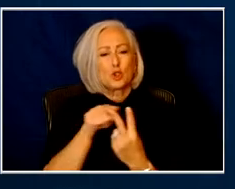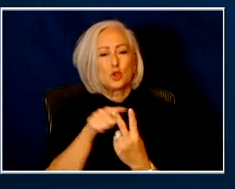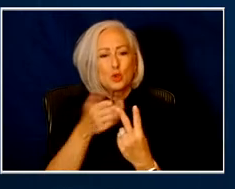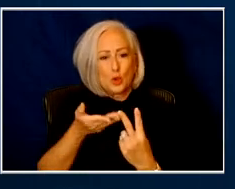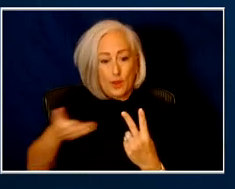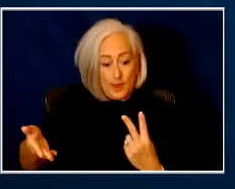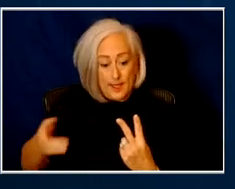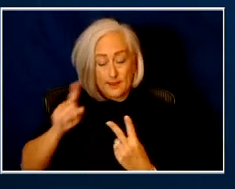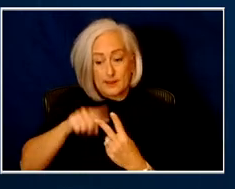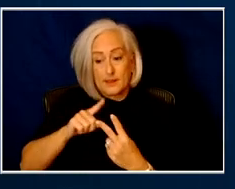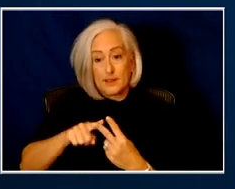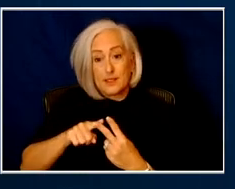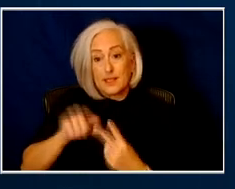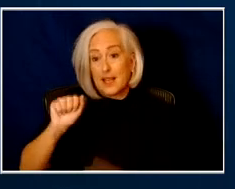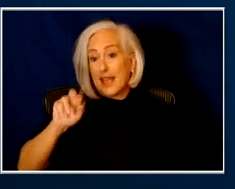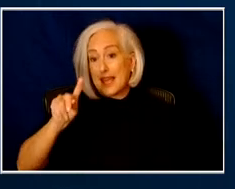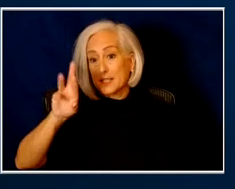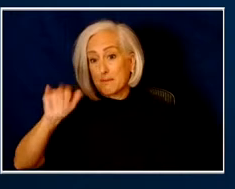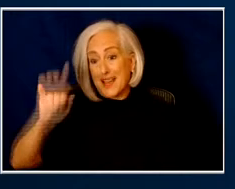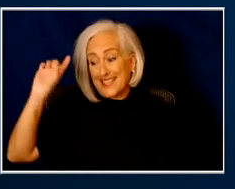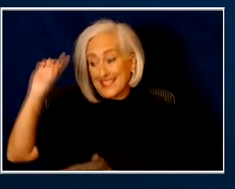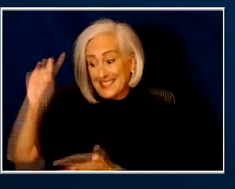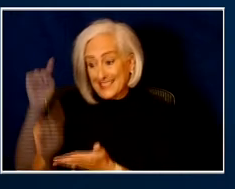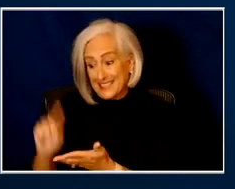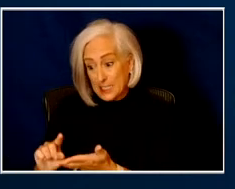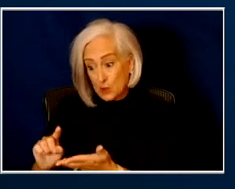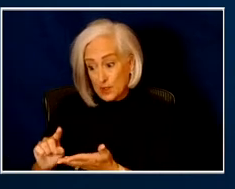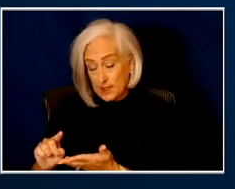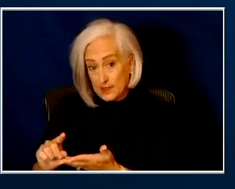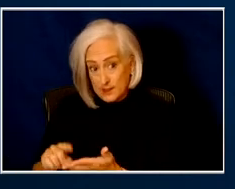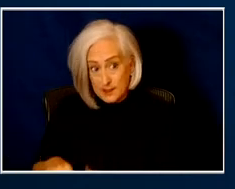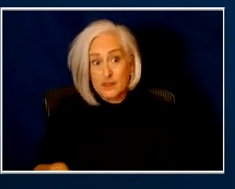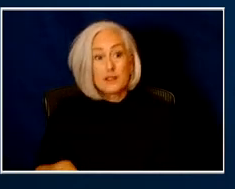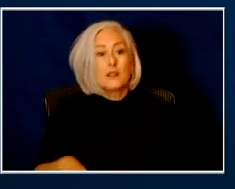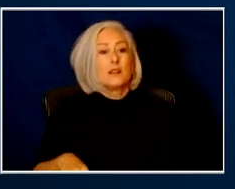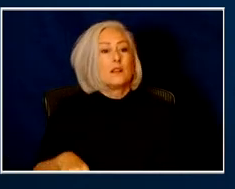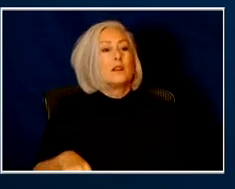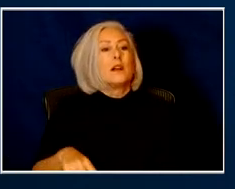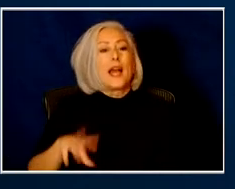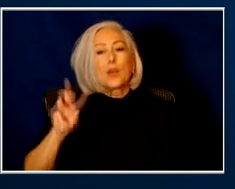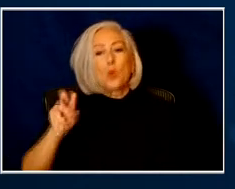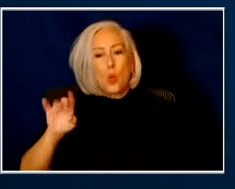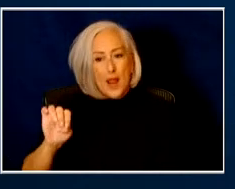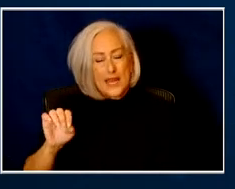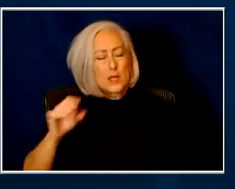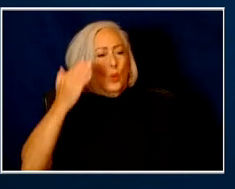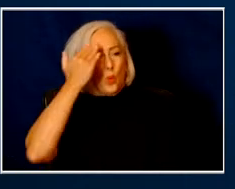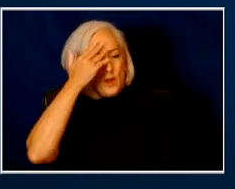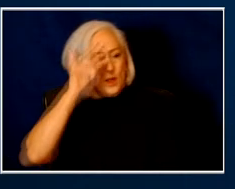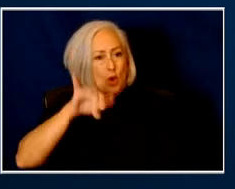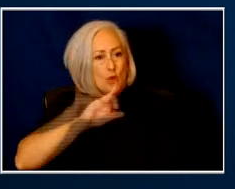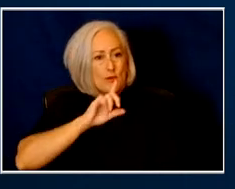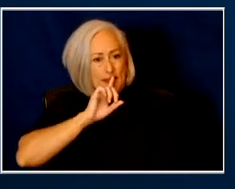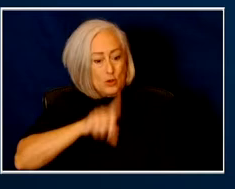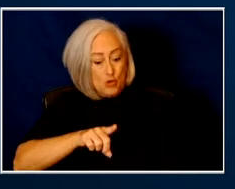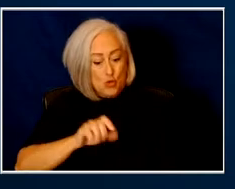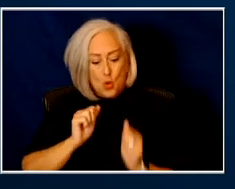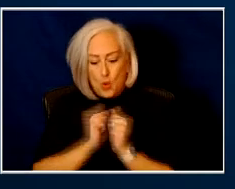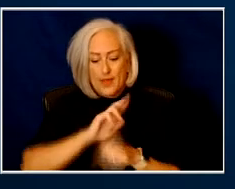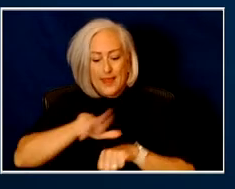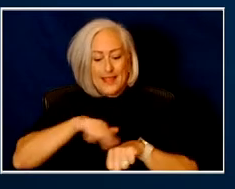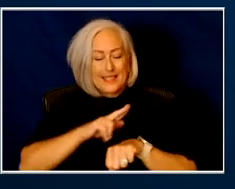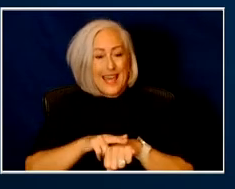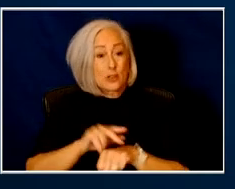decreasing earlier it was subtle when you said the antibodies when I think that is certainly true we know that with natural infection or